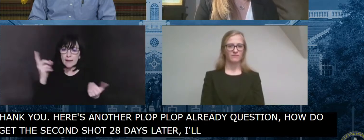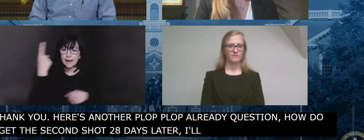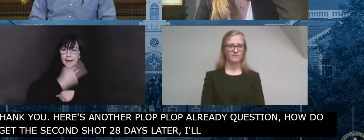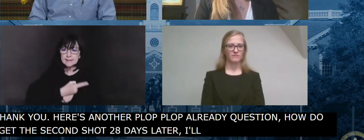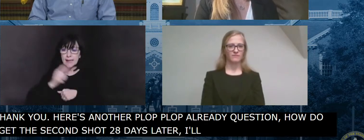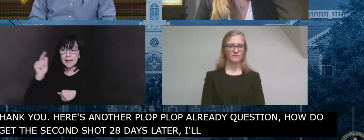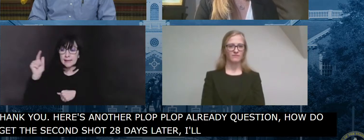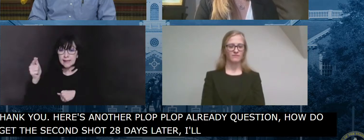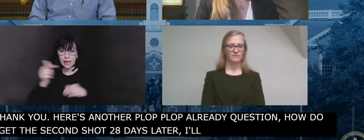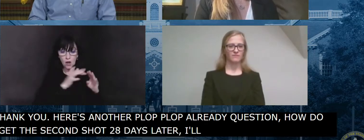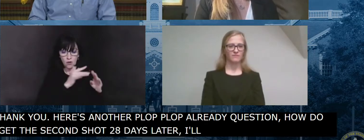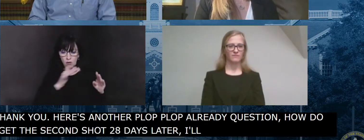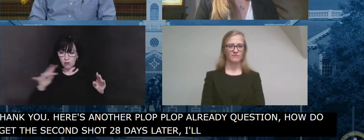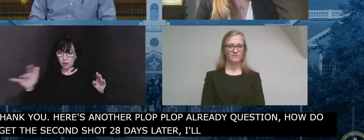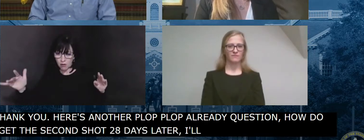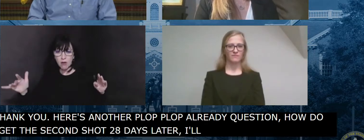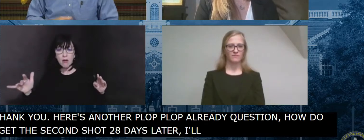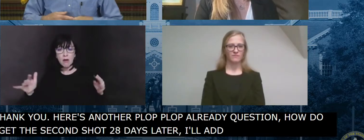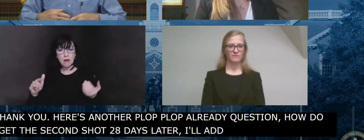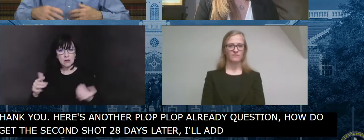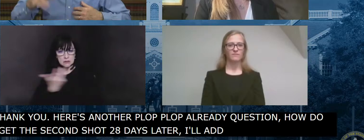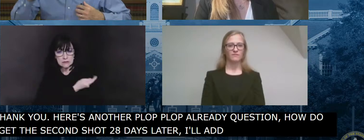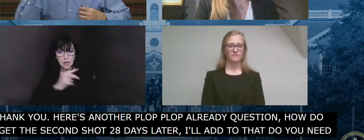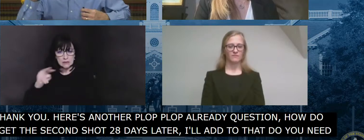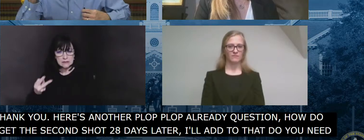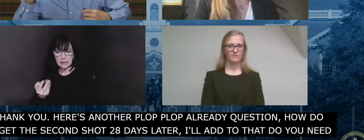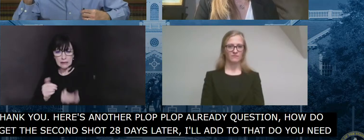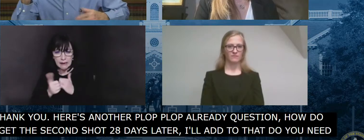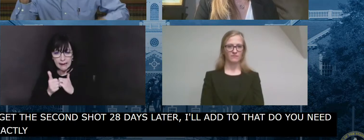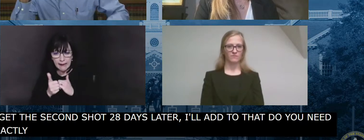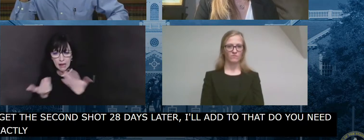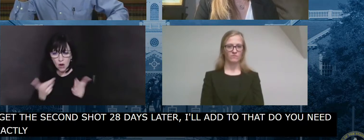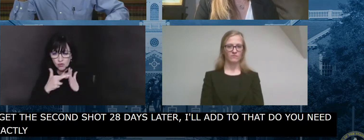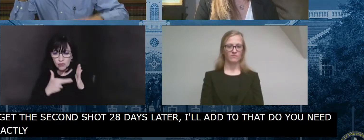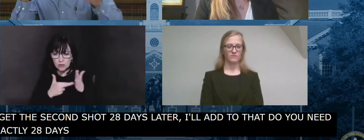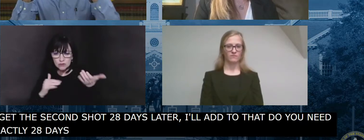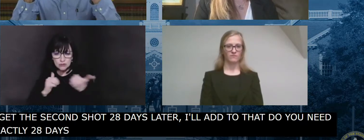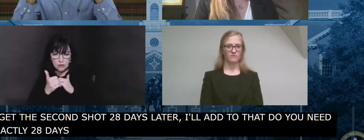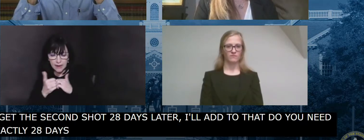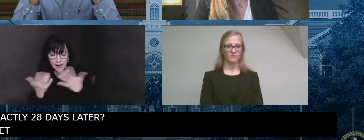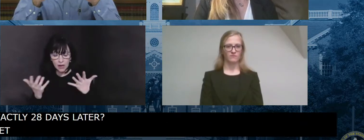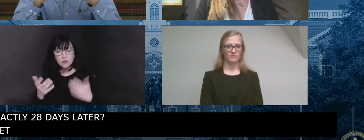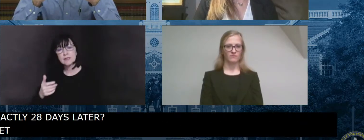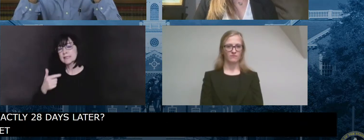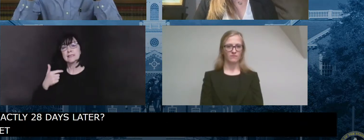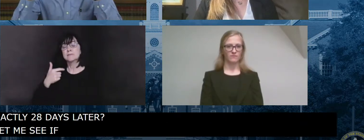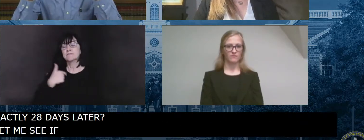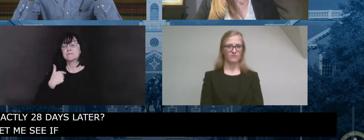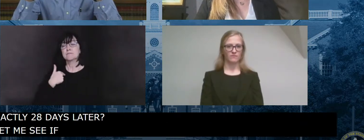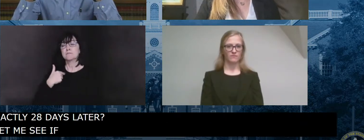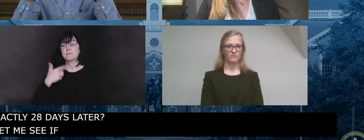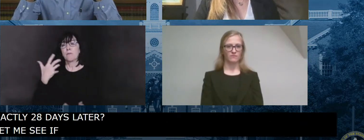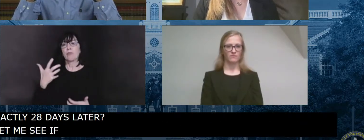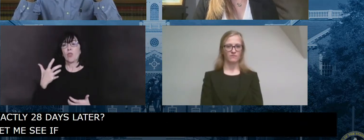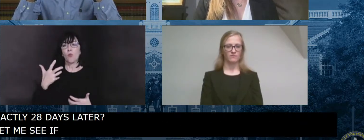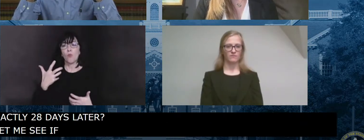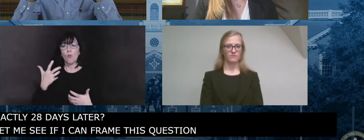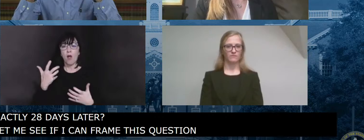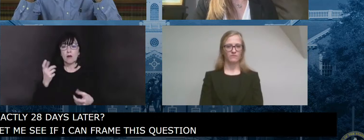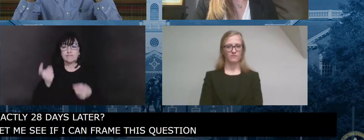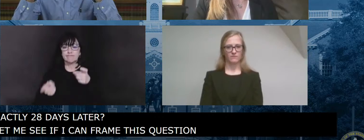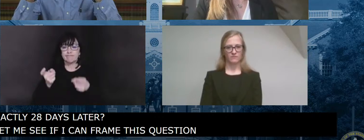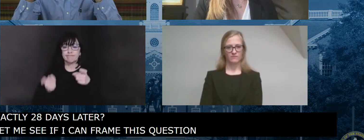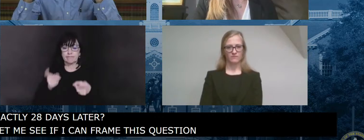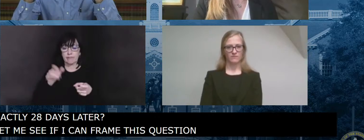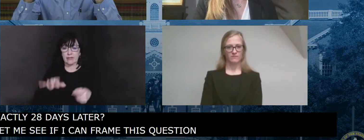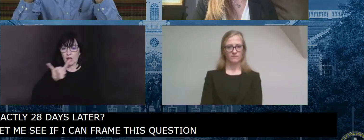days later, but how will you find out how to get the shot? Let me see if I can frame this question a little bit more broadly as well. And that